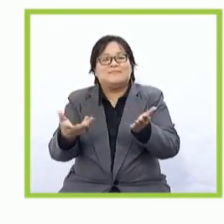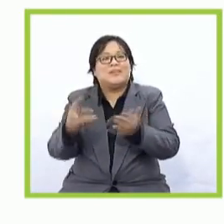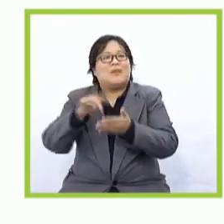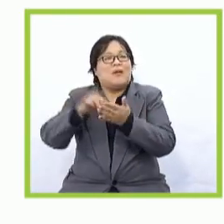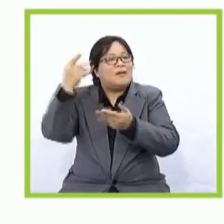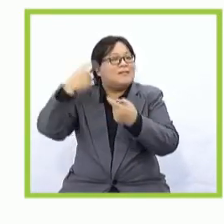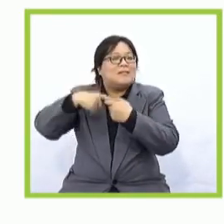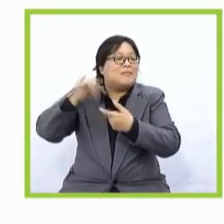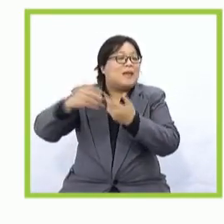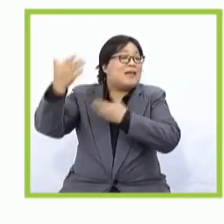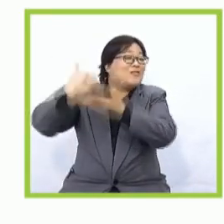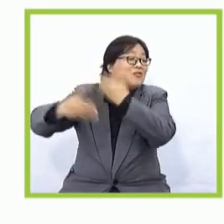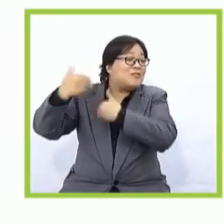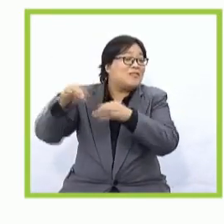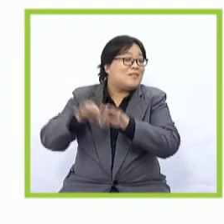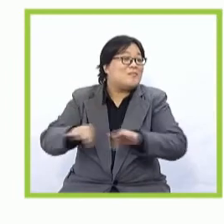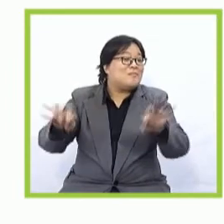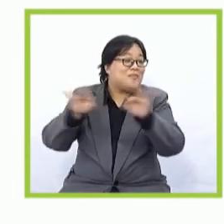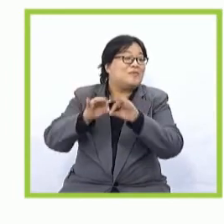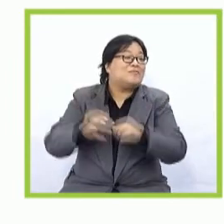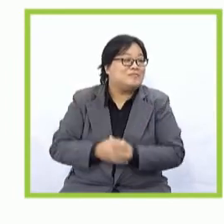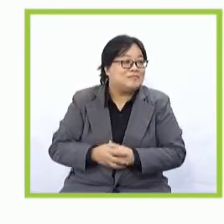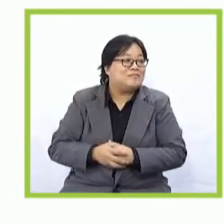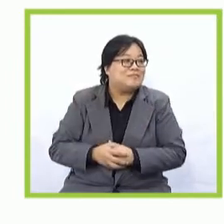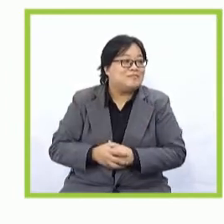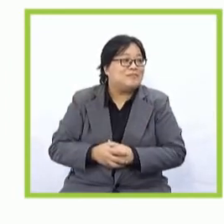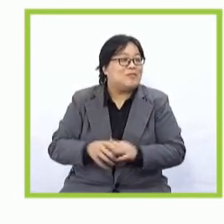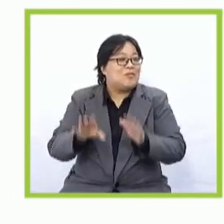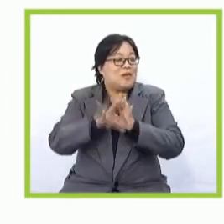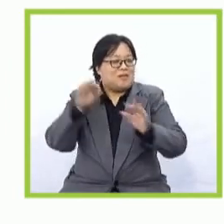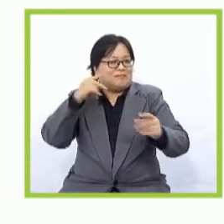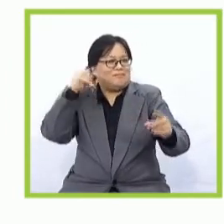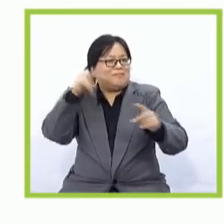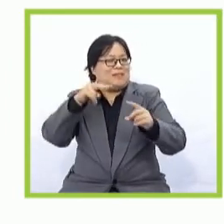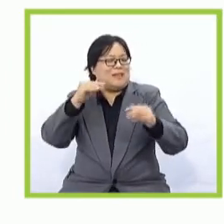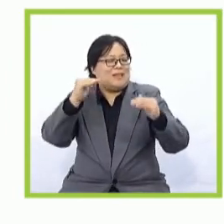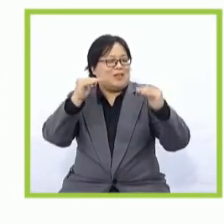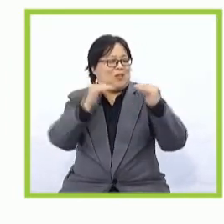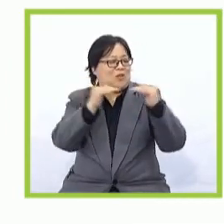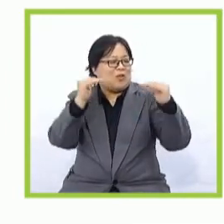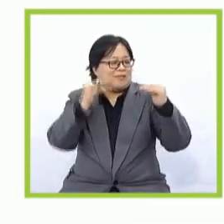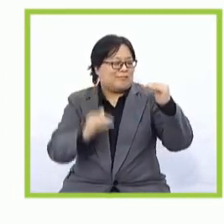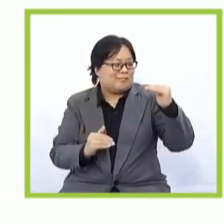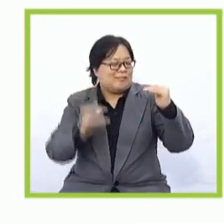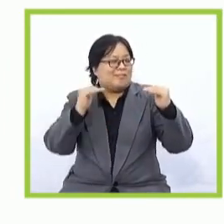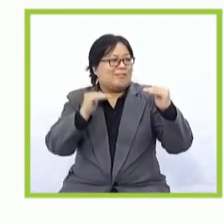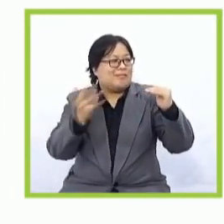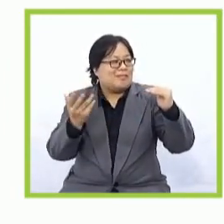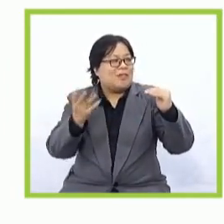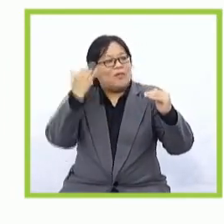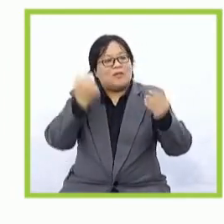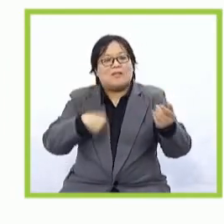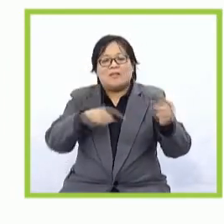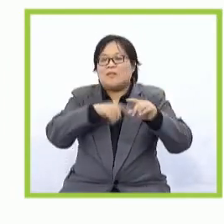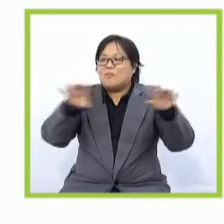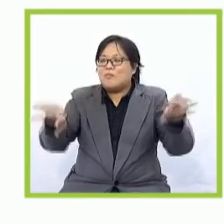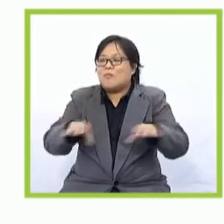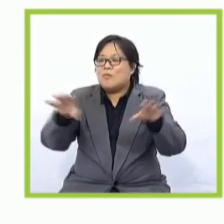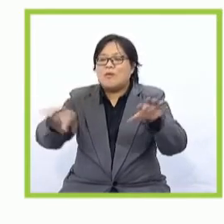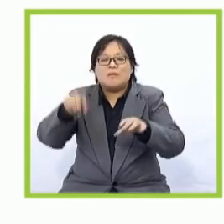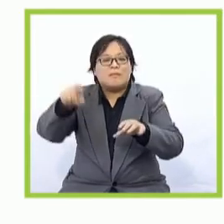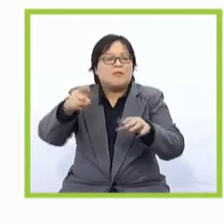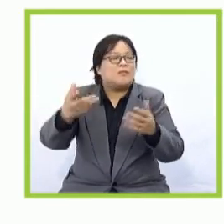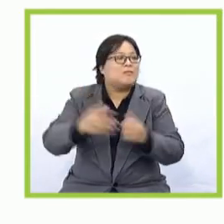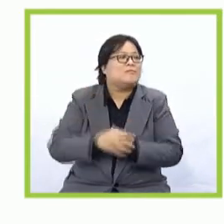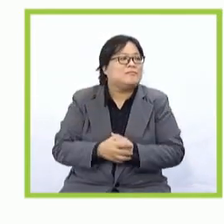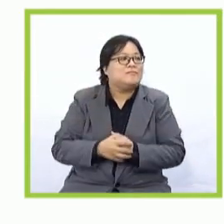is a very important determiner of when we look at inequality. So one, I mean, talks about why we need to win the fight to